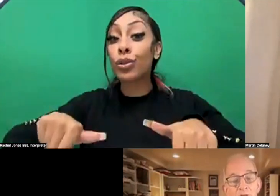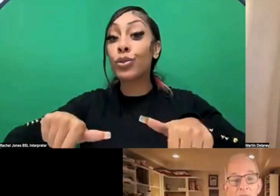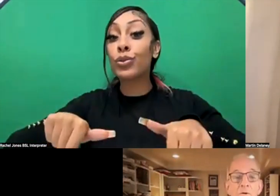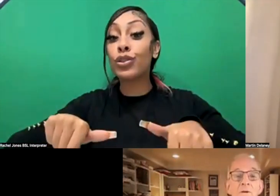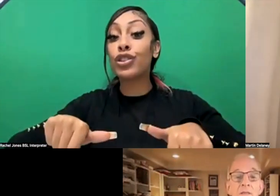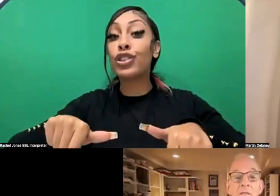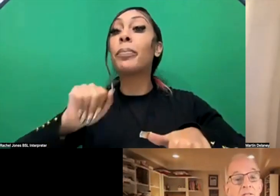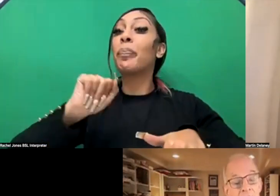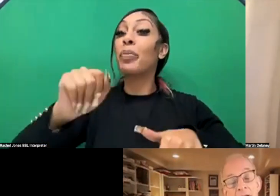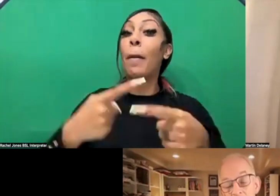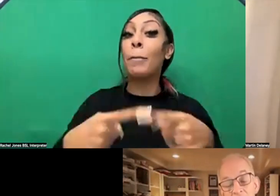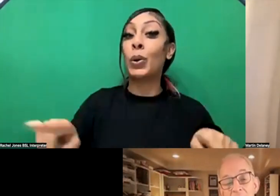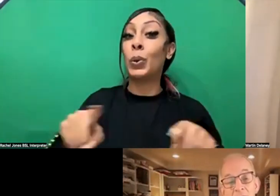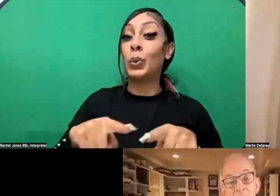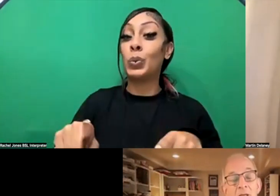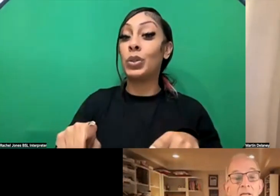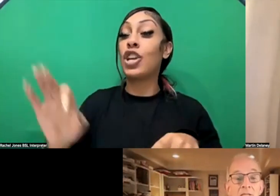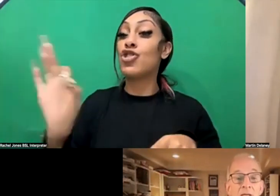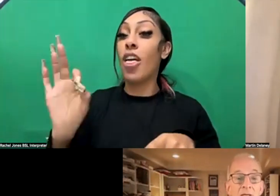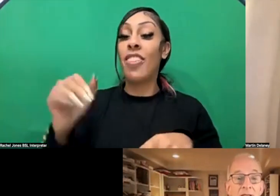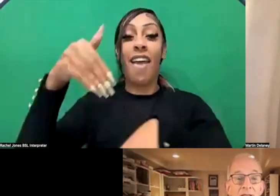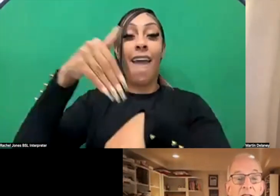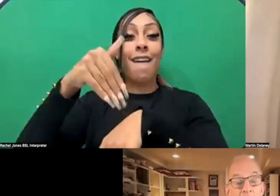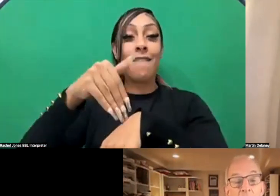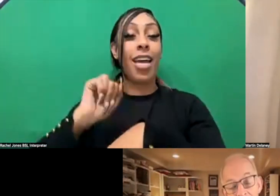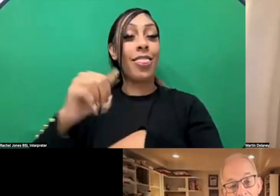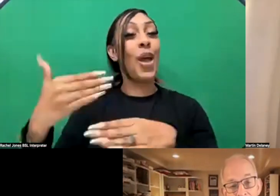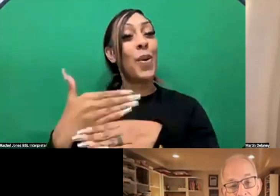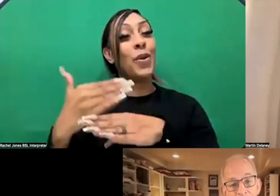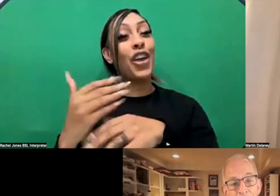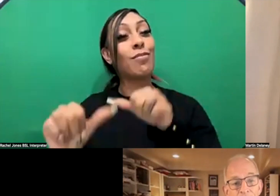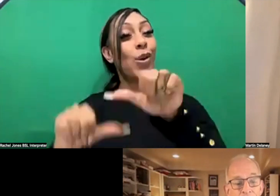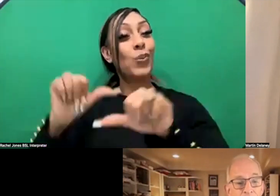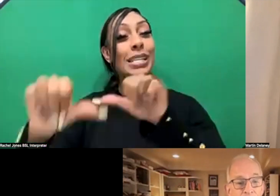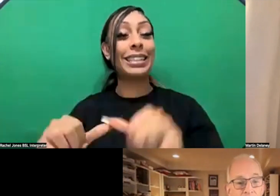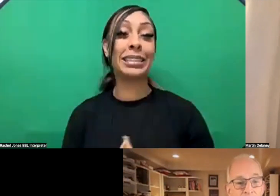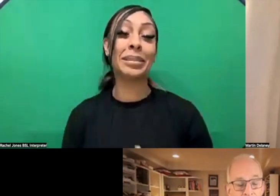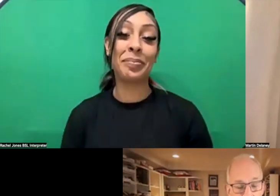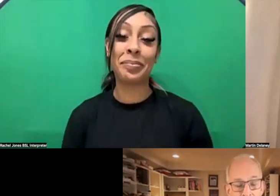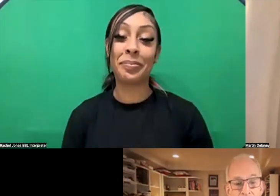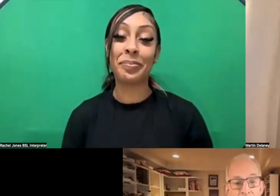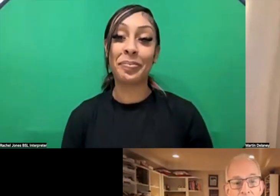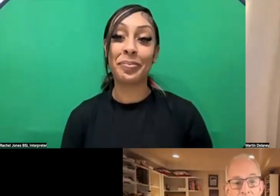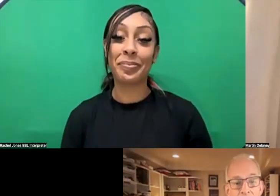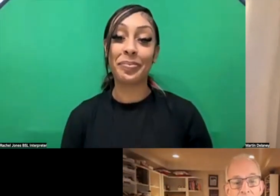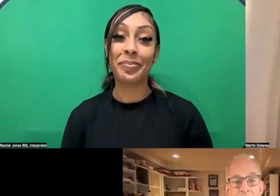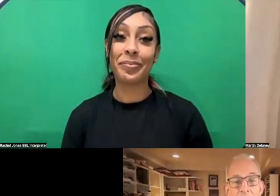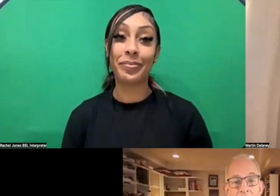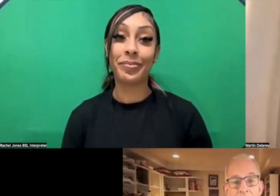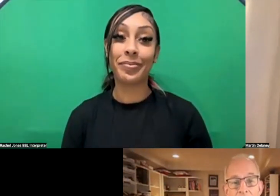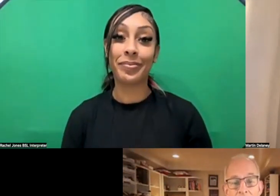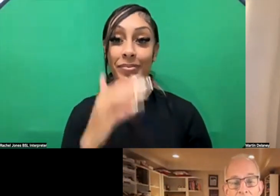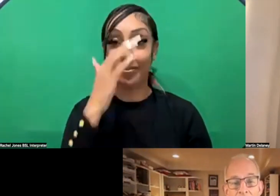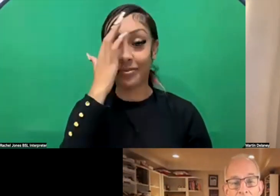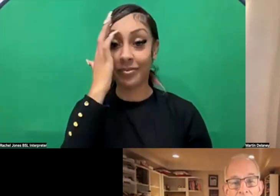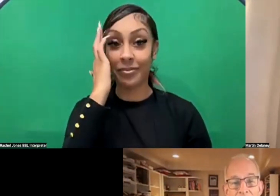looking for that does not impede his process? Yeah, that's interesting, because I think I'm not going to name